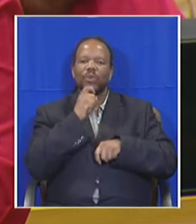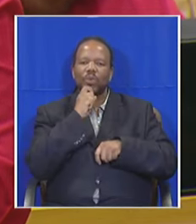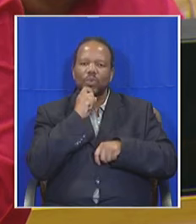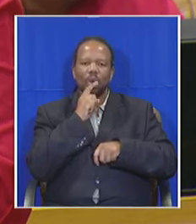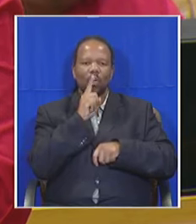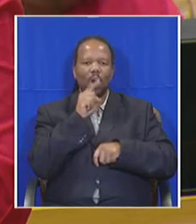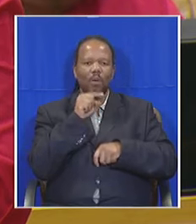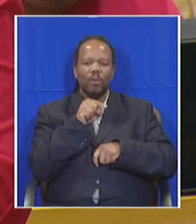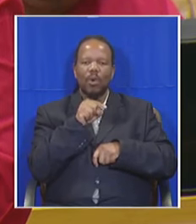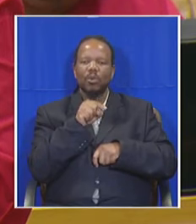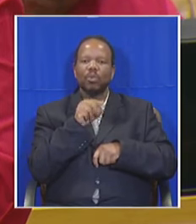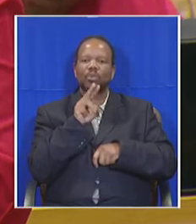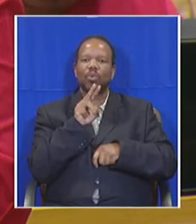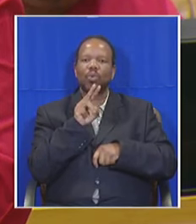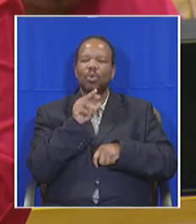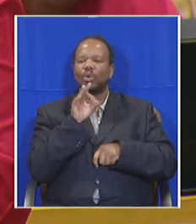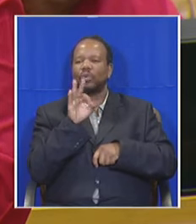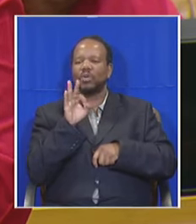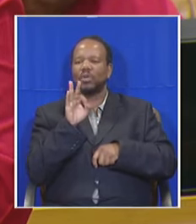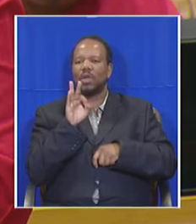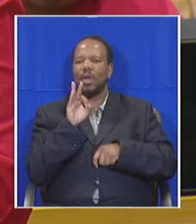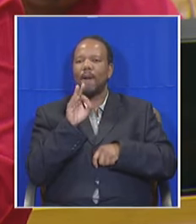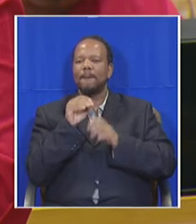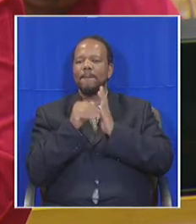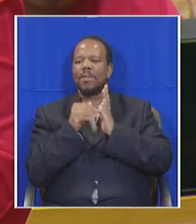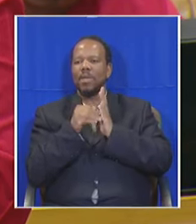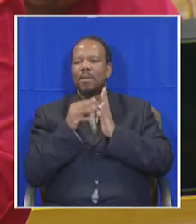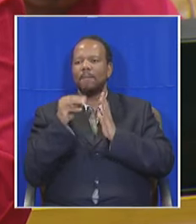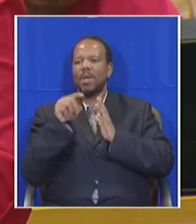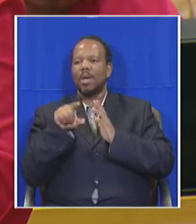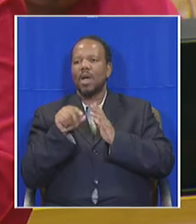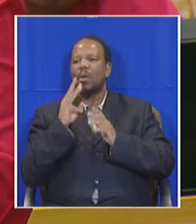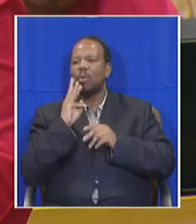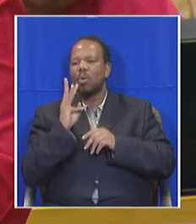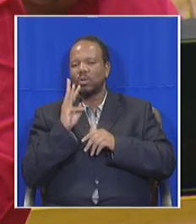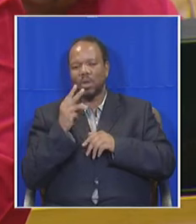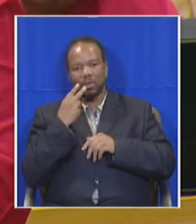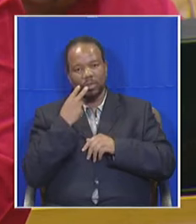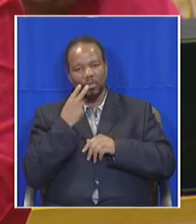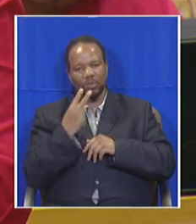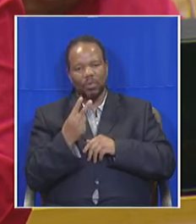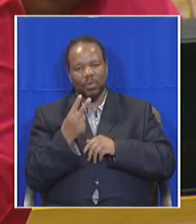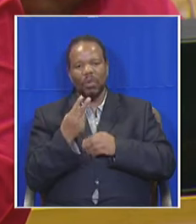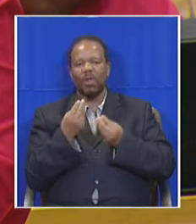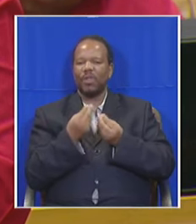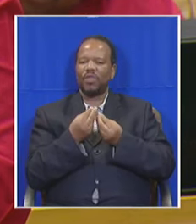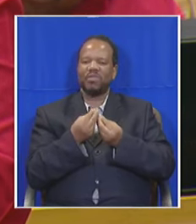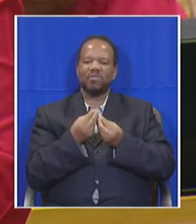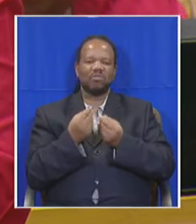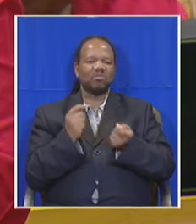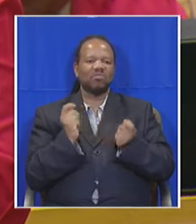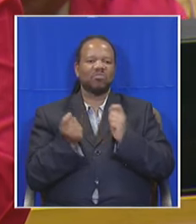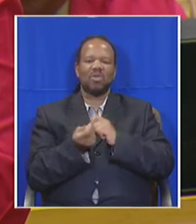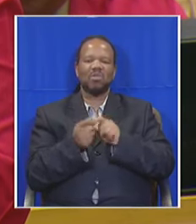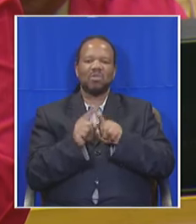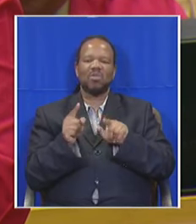1.2 to 3 million megaliters of water per day. This illustrates how little has changed since apartheid,